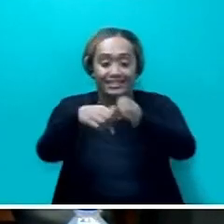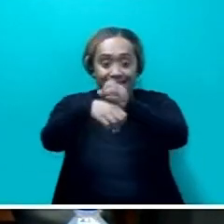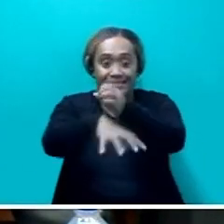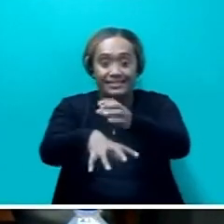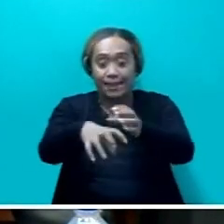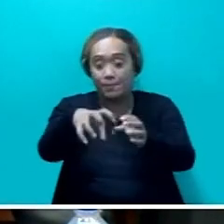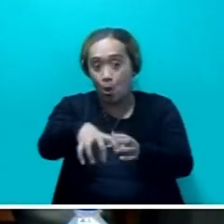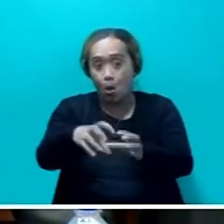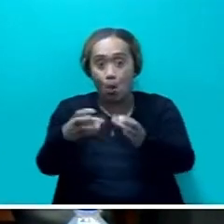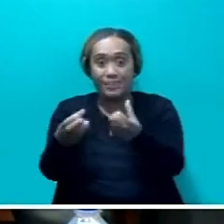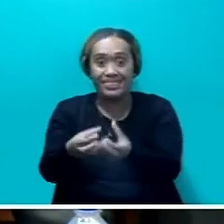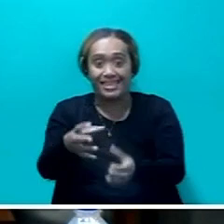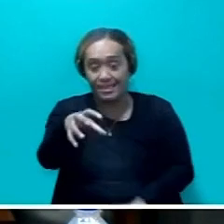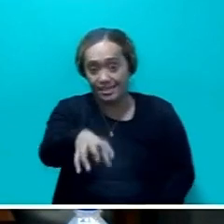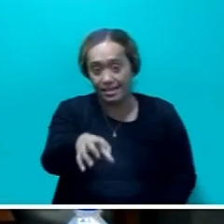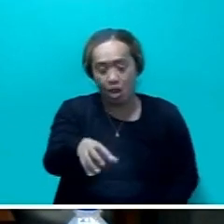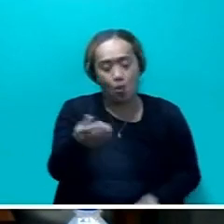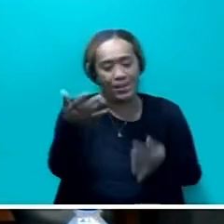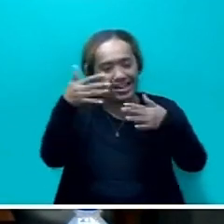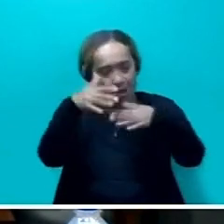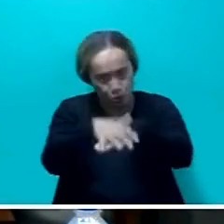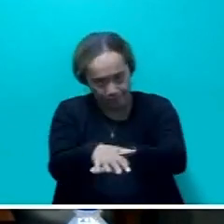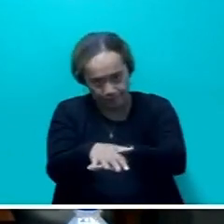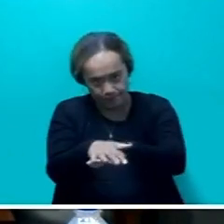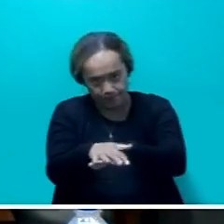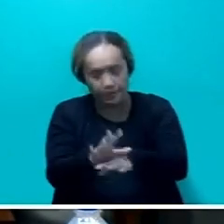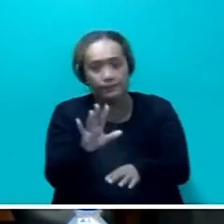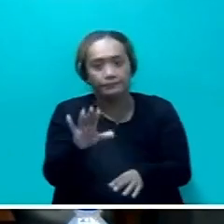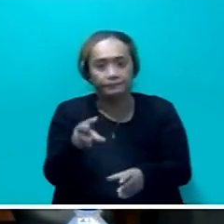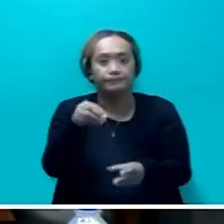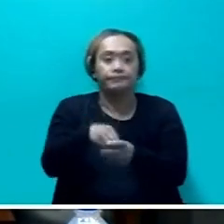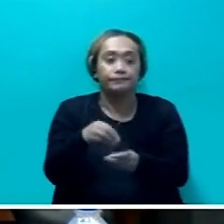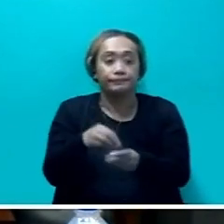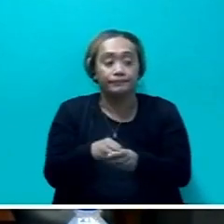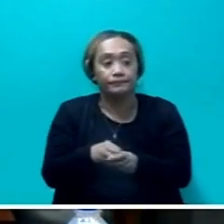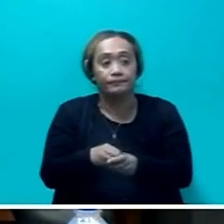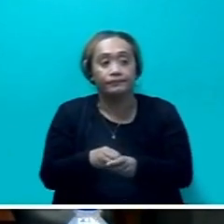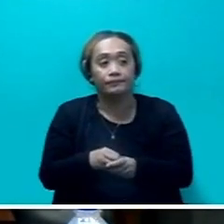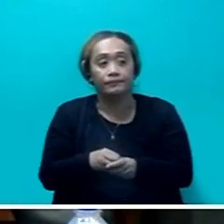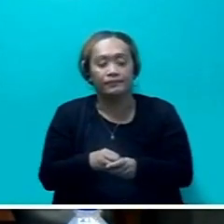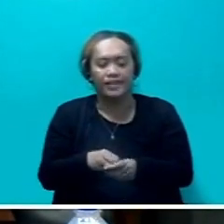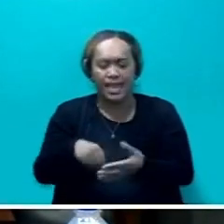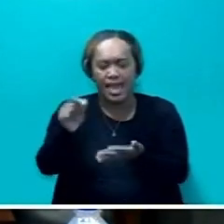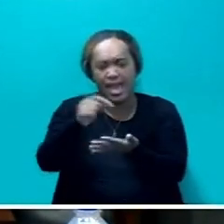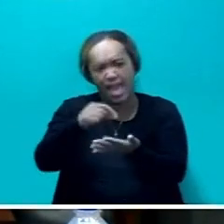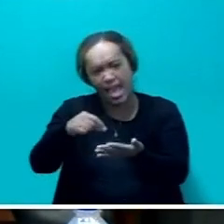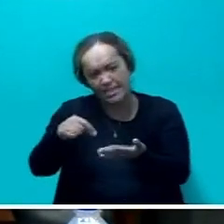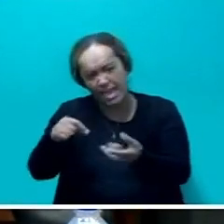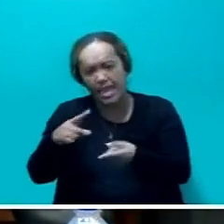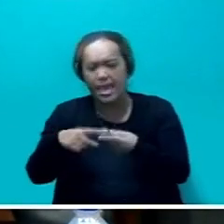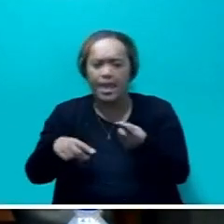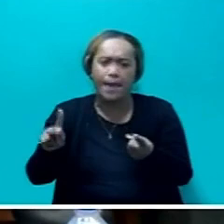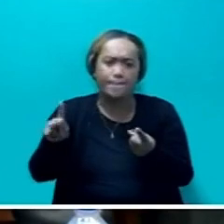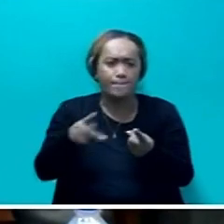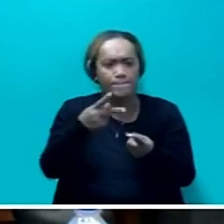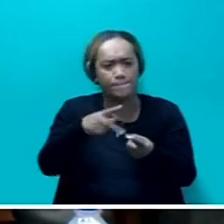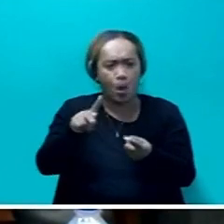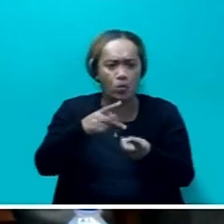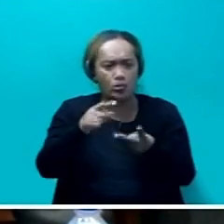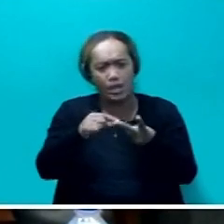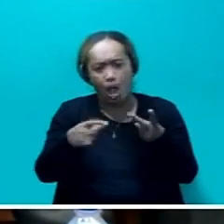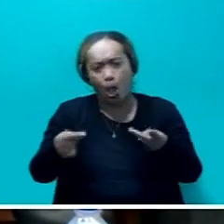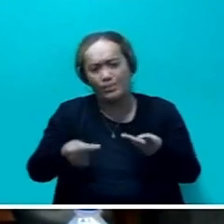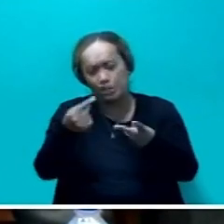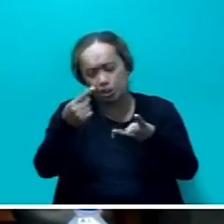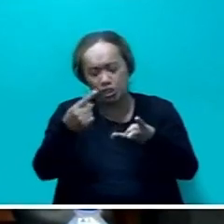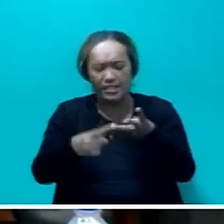program and it will be inclusive, which may include essay, poster, poetry competitions through schools and various